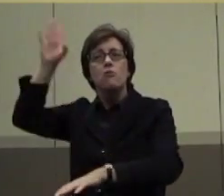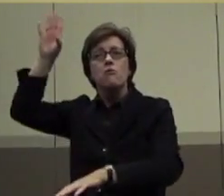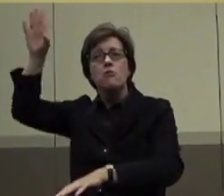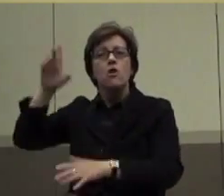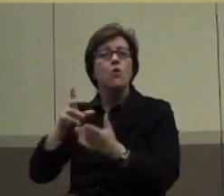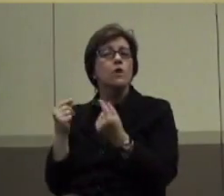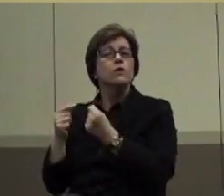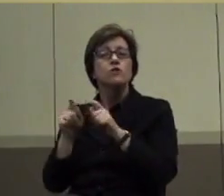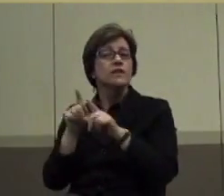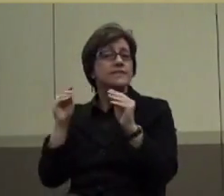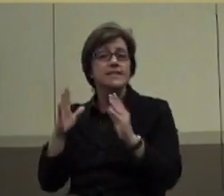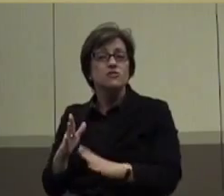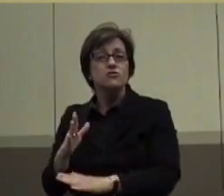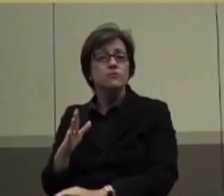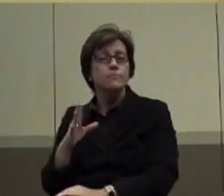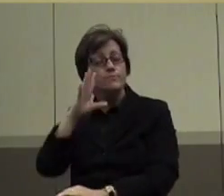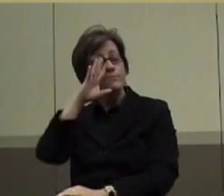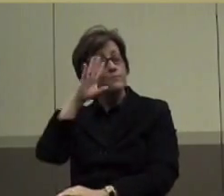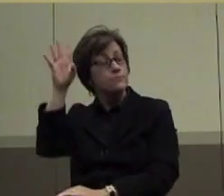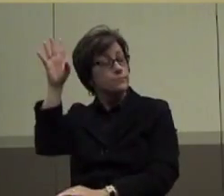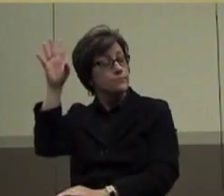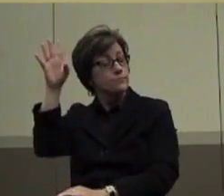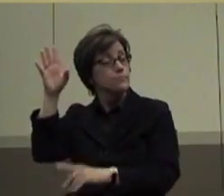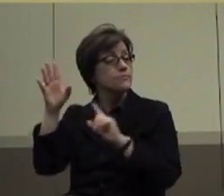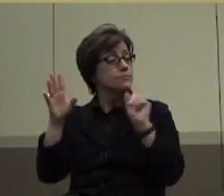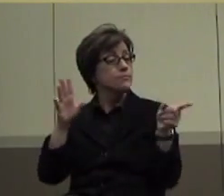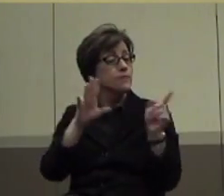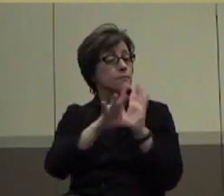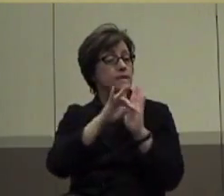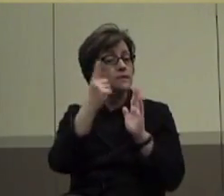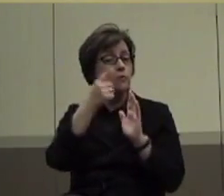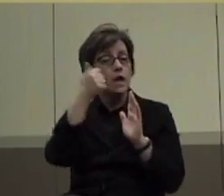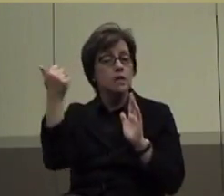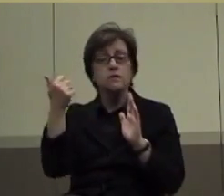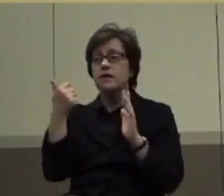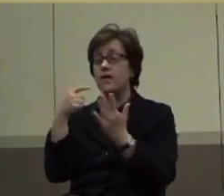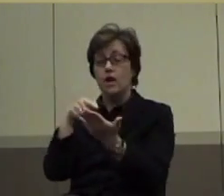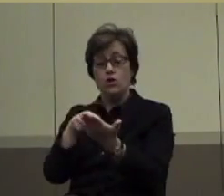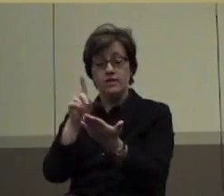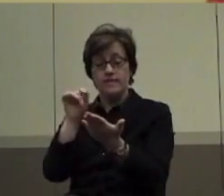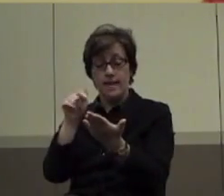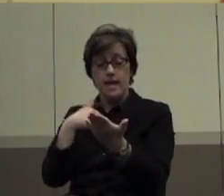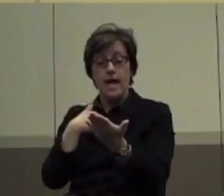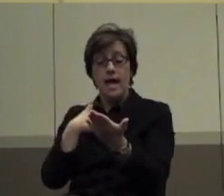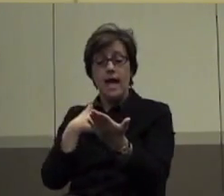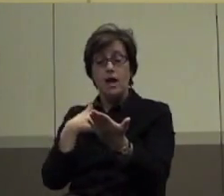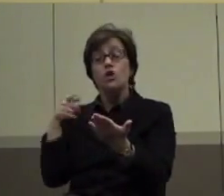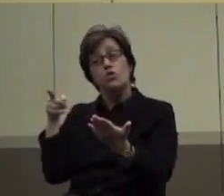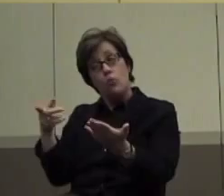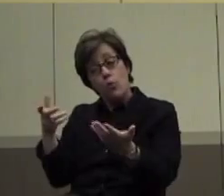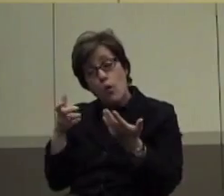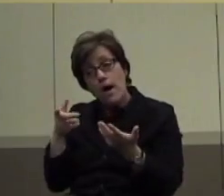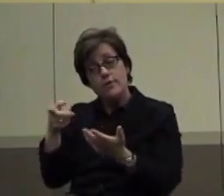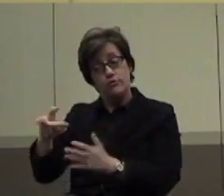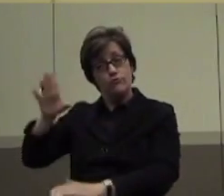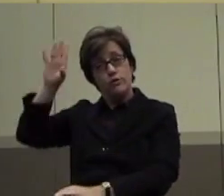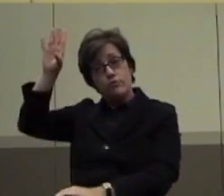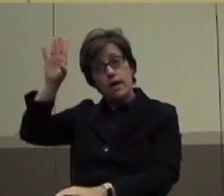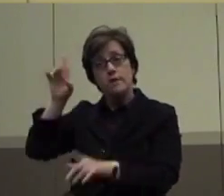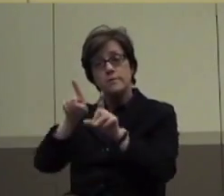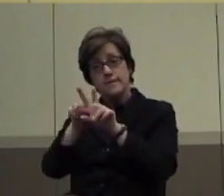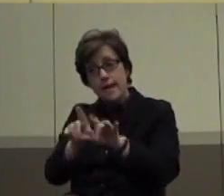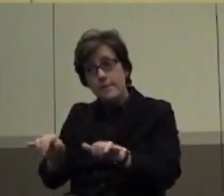do I do as the teacher? I ignore it. So if I look at the data, I'm hearing you want her to raise her hand and be like the